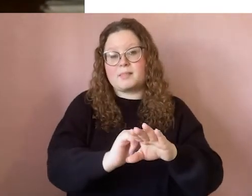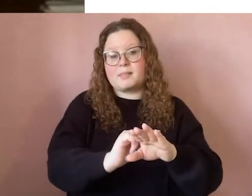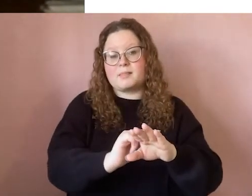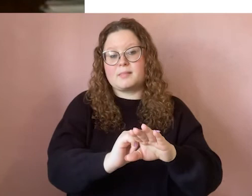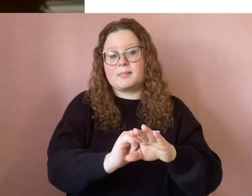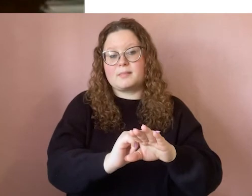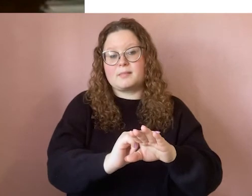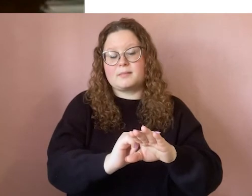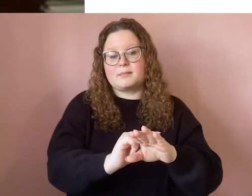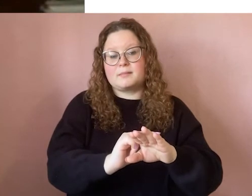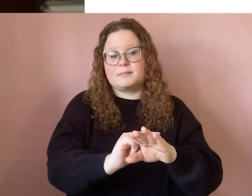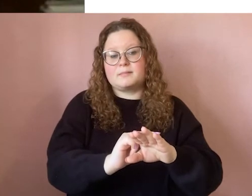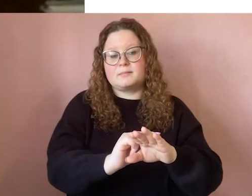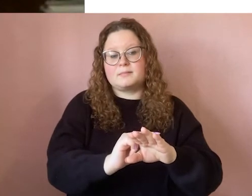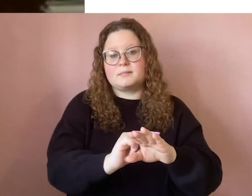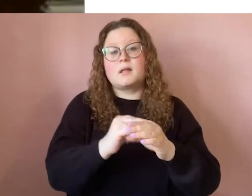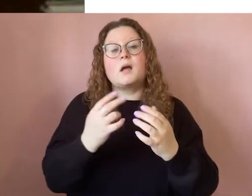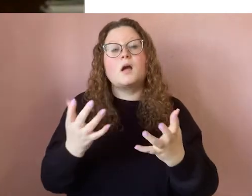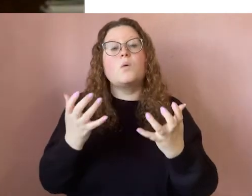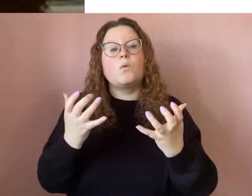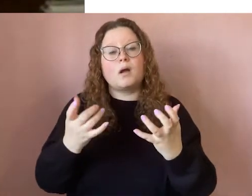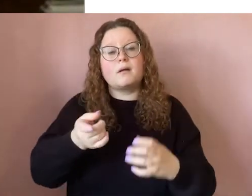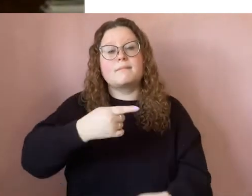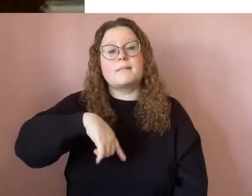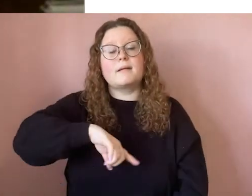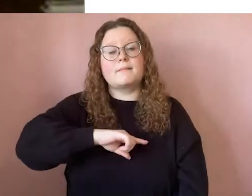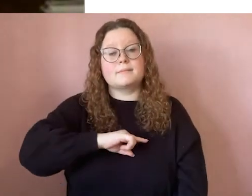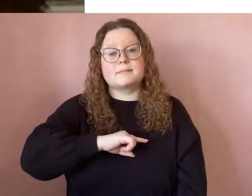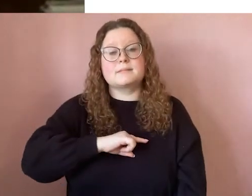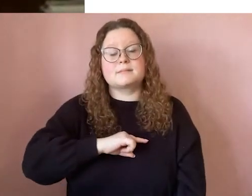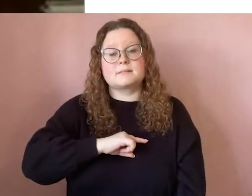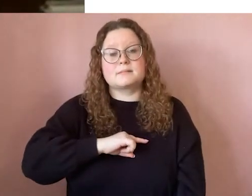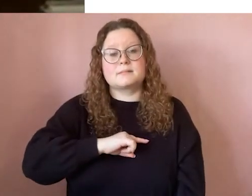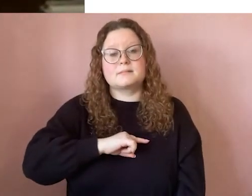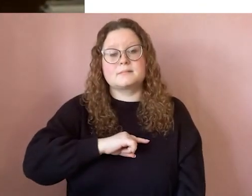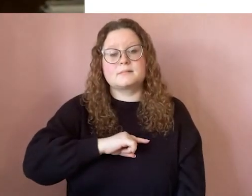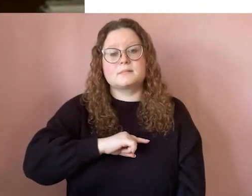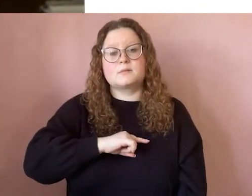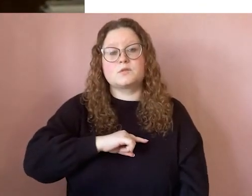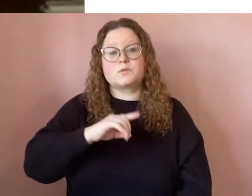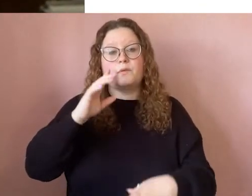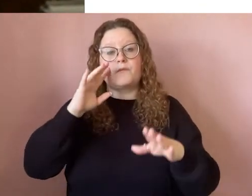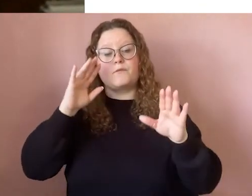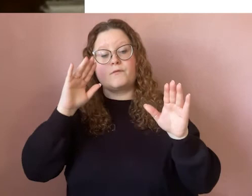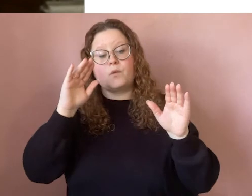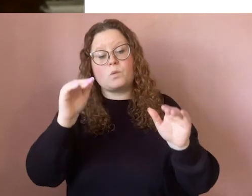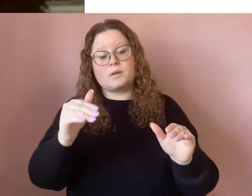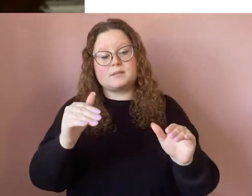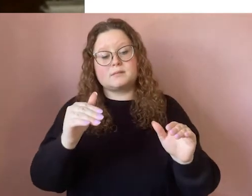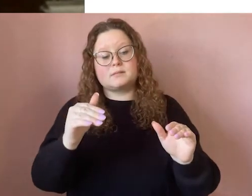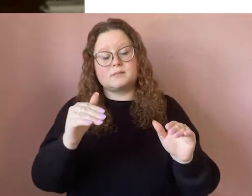the uniquely human qualities of love and support